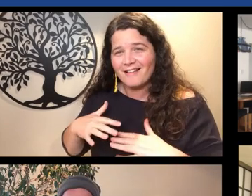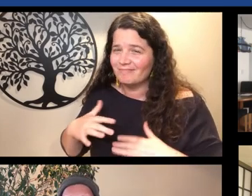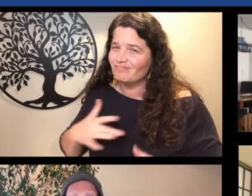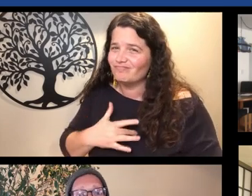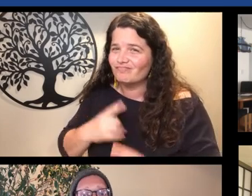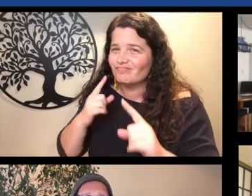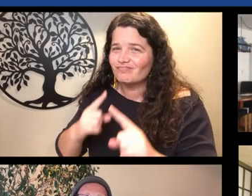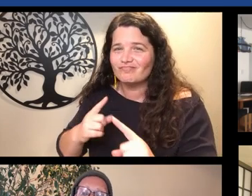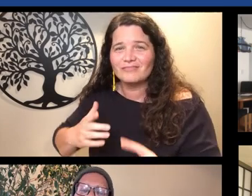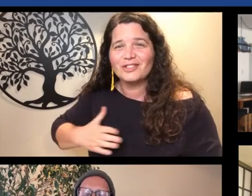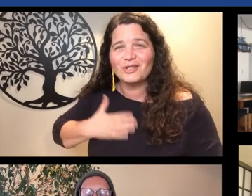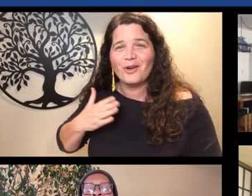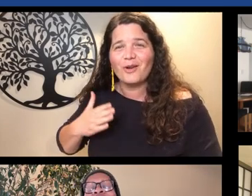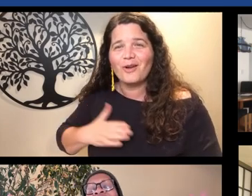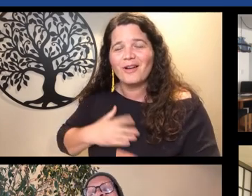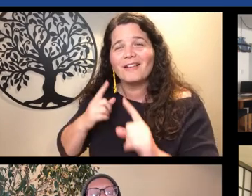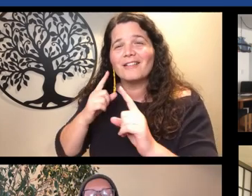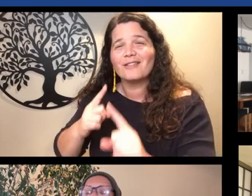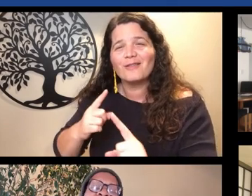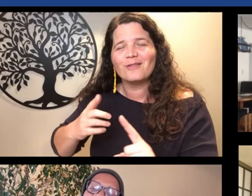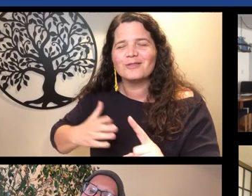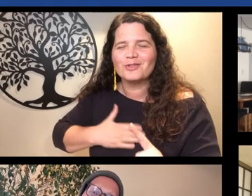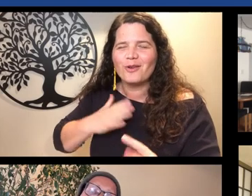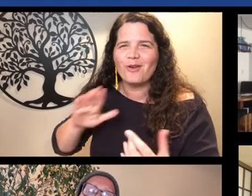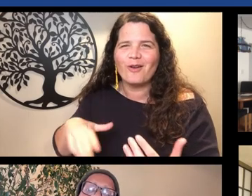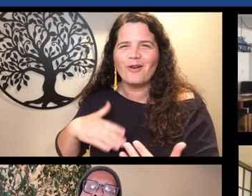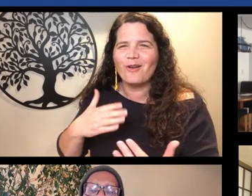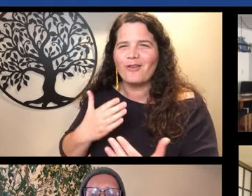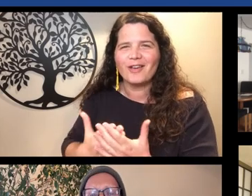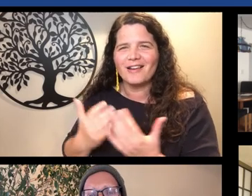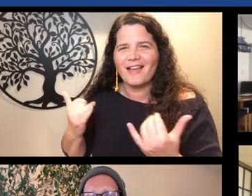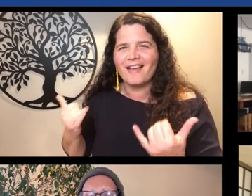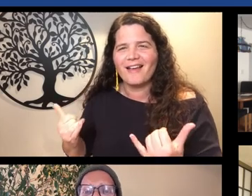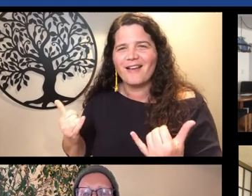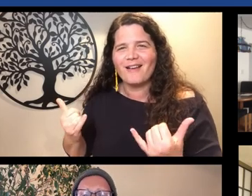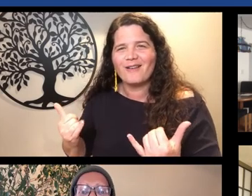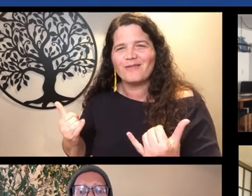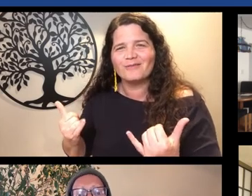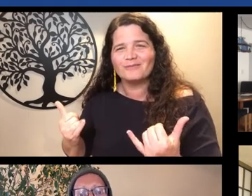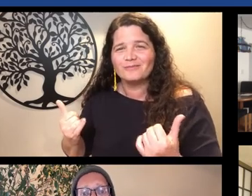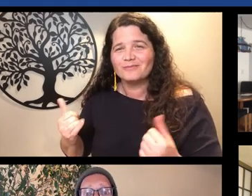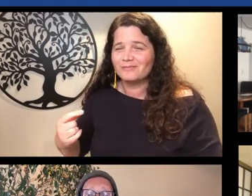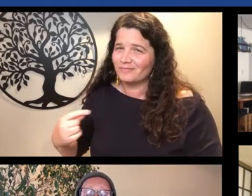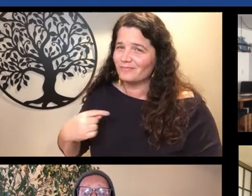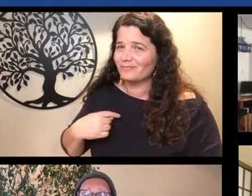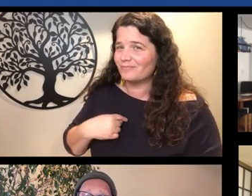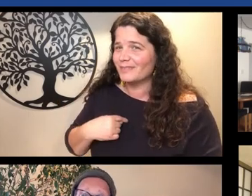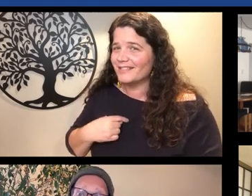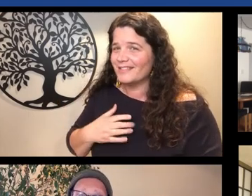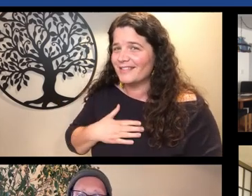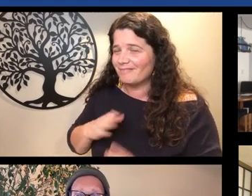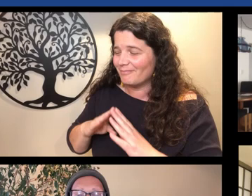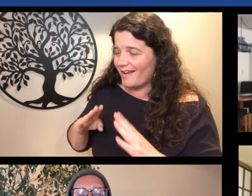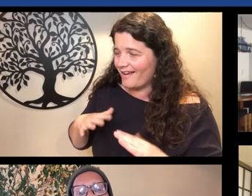house, you will find us serving joy, joy for all right now. As for